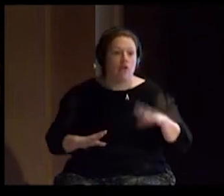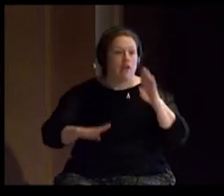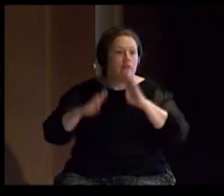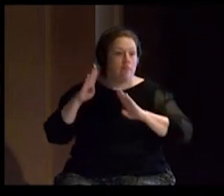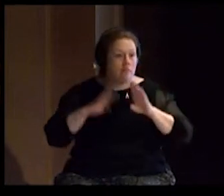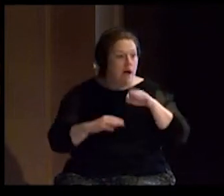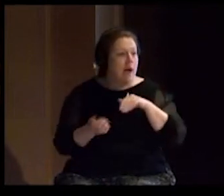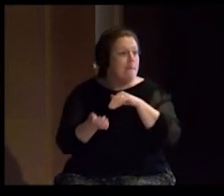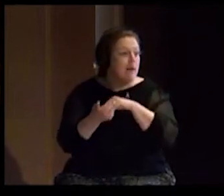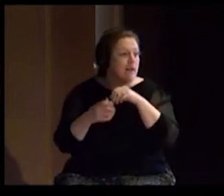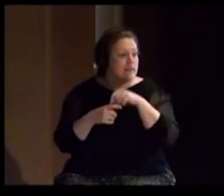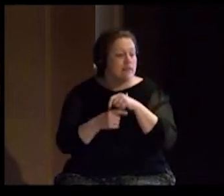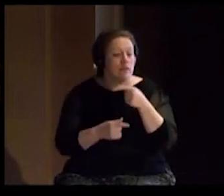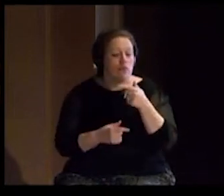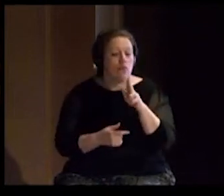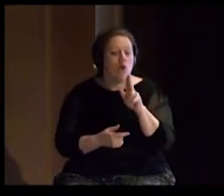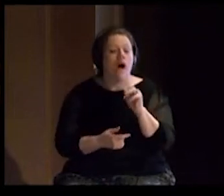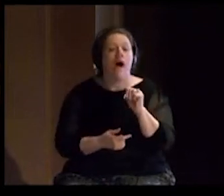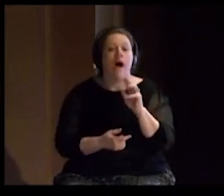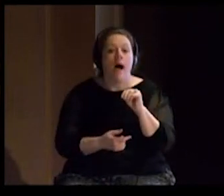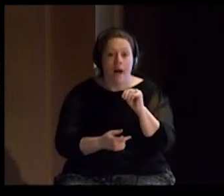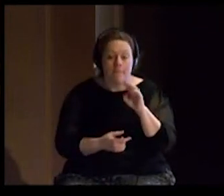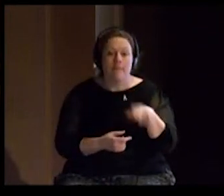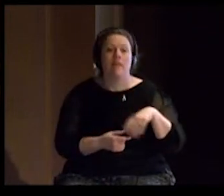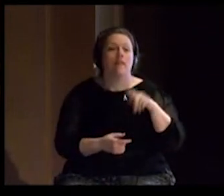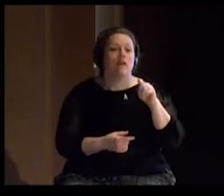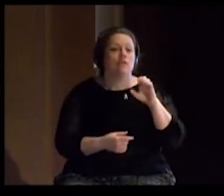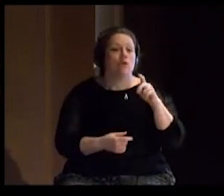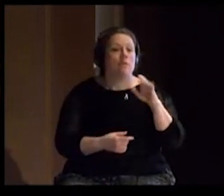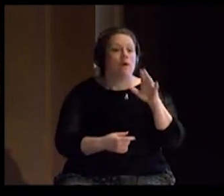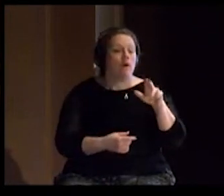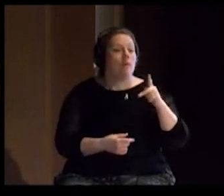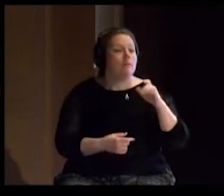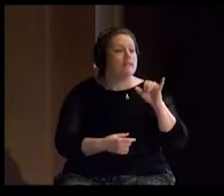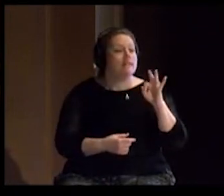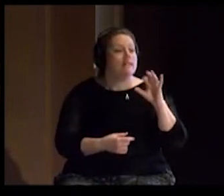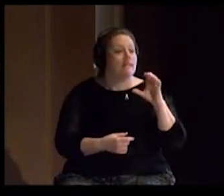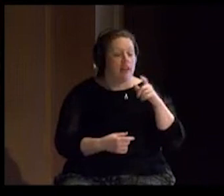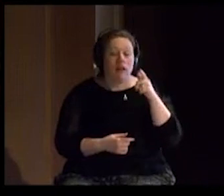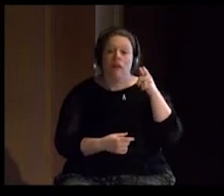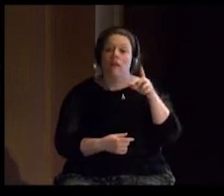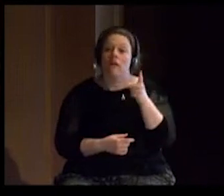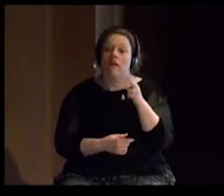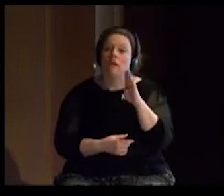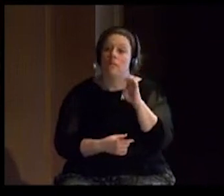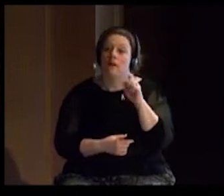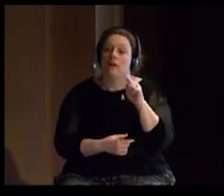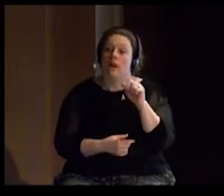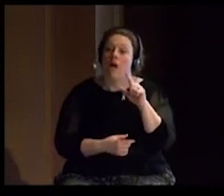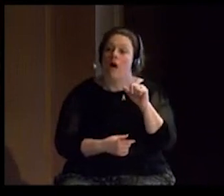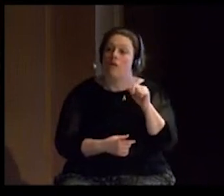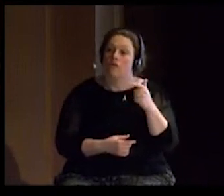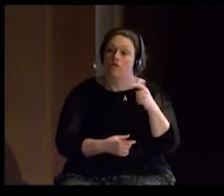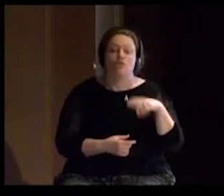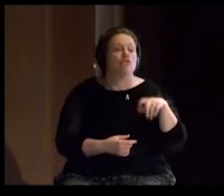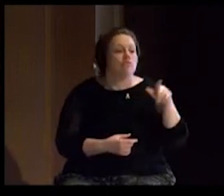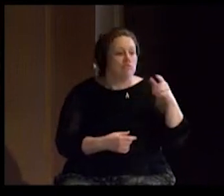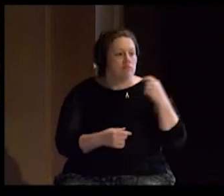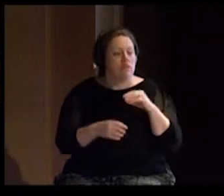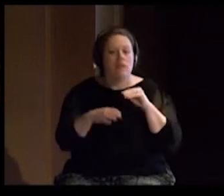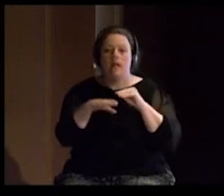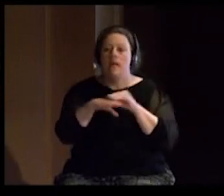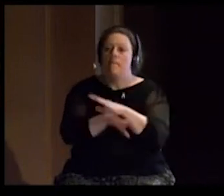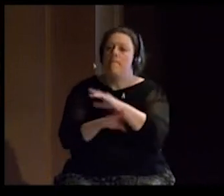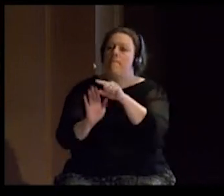Guam in the Western Tropical Pacific. At the University of Guam, Dr. Bentlage's research focuses on the impacts of